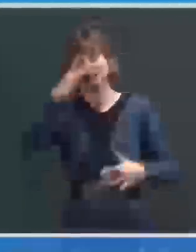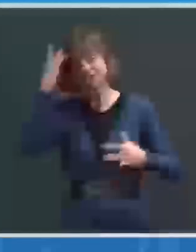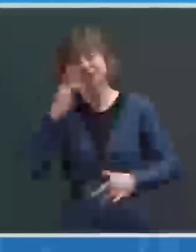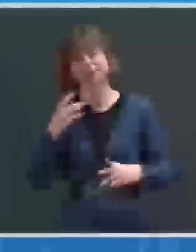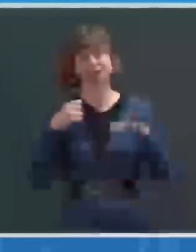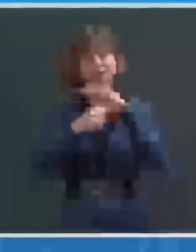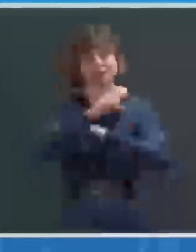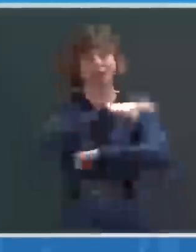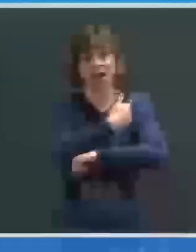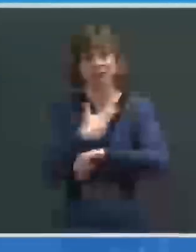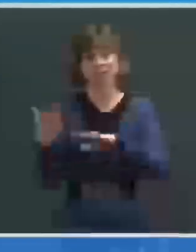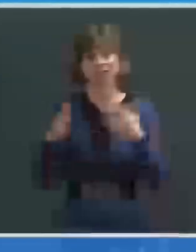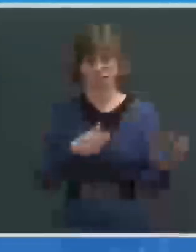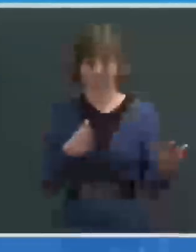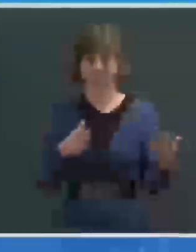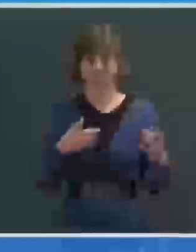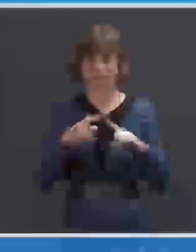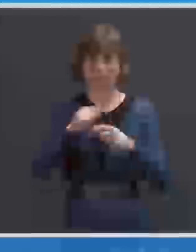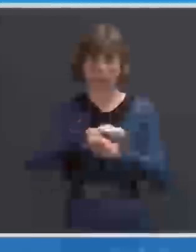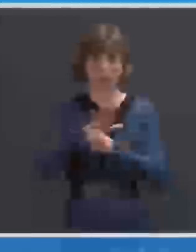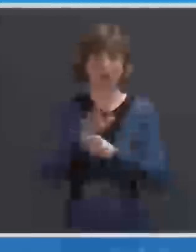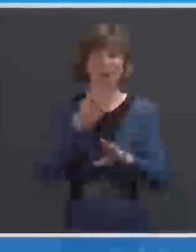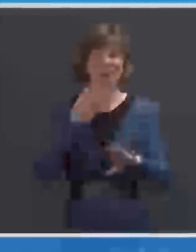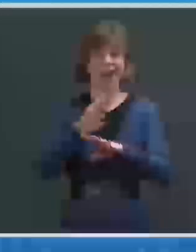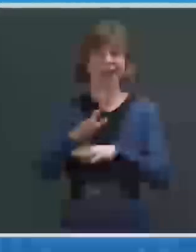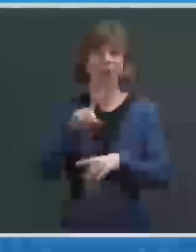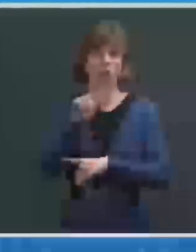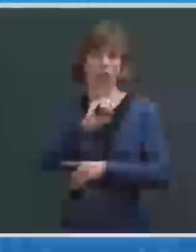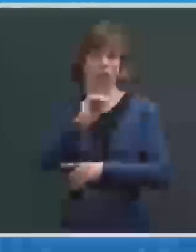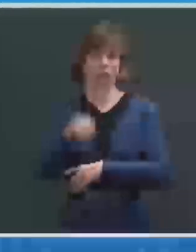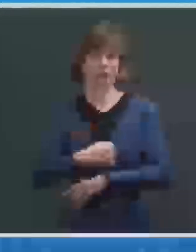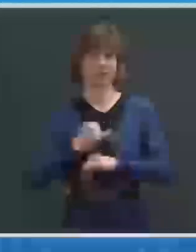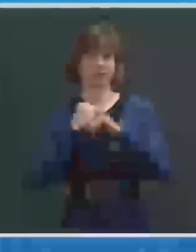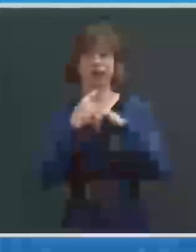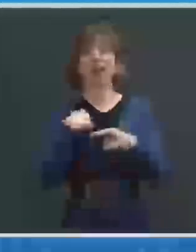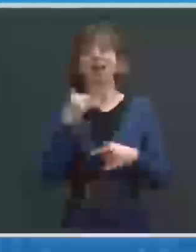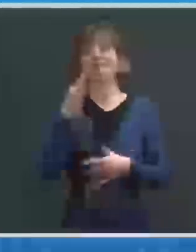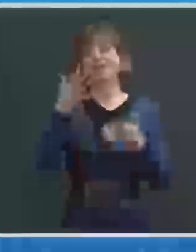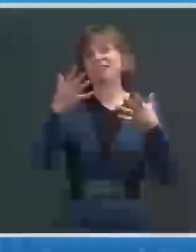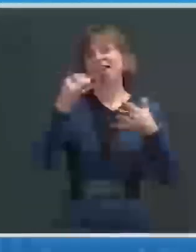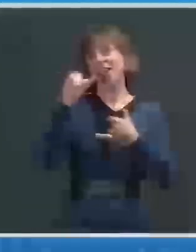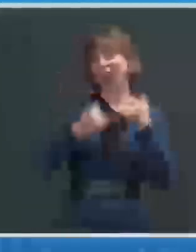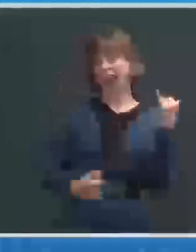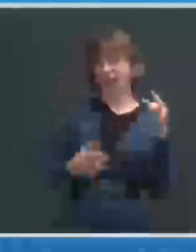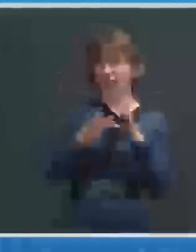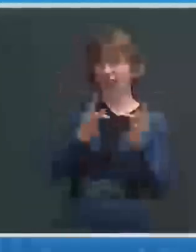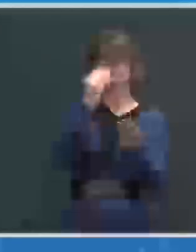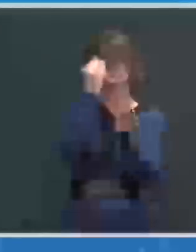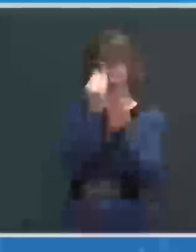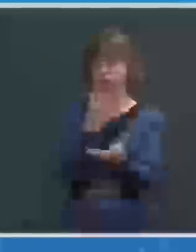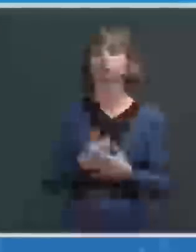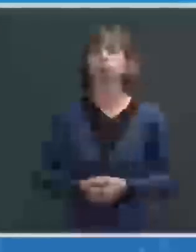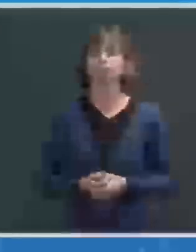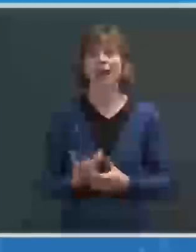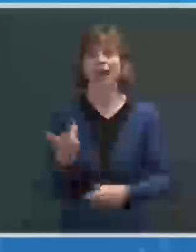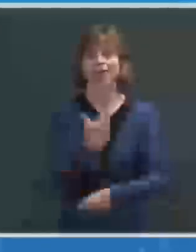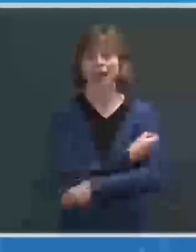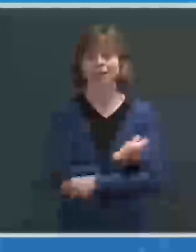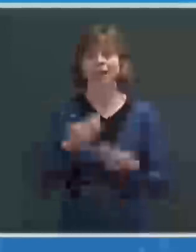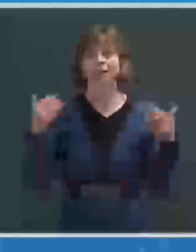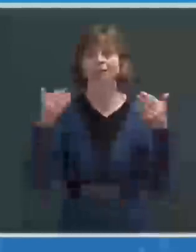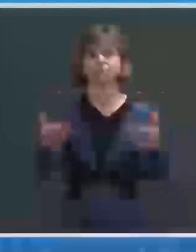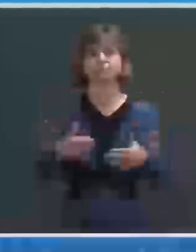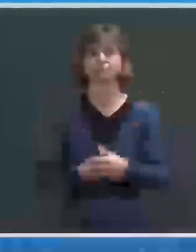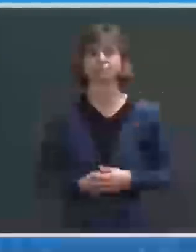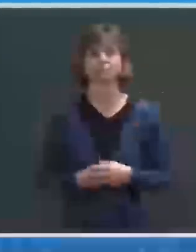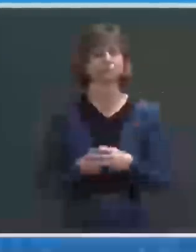after full immunity. And if I could leave people with one message, it is this: get vaccinated, but the first